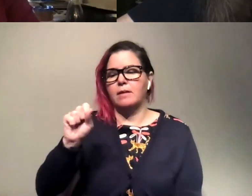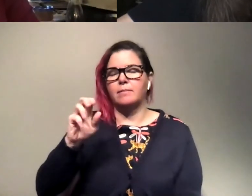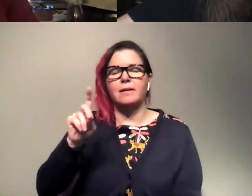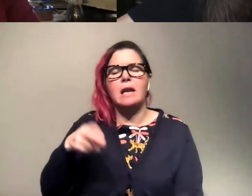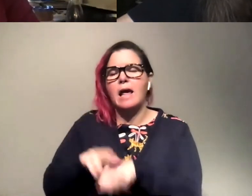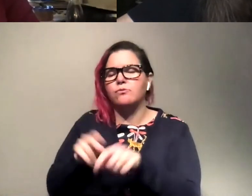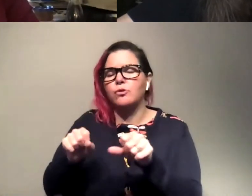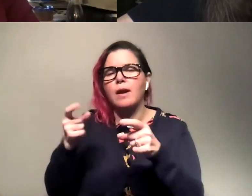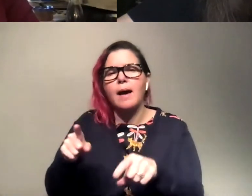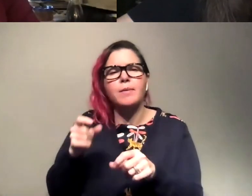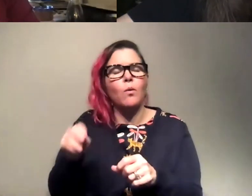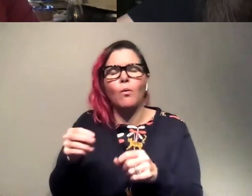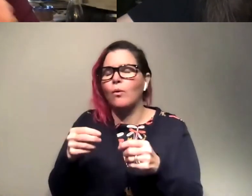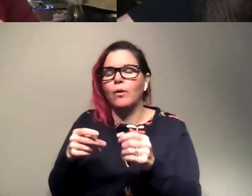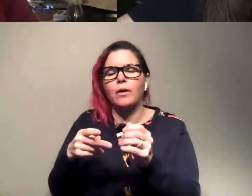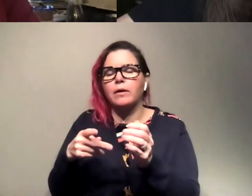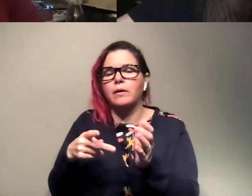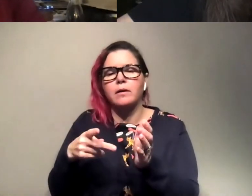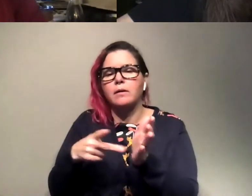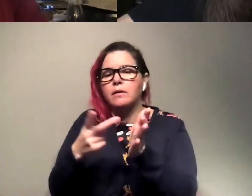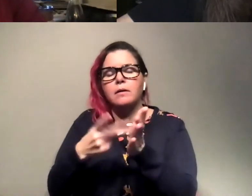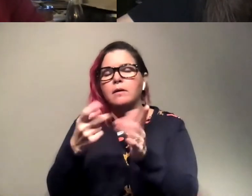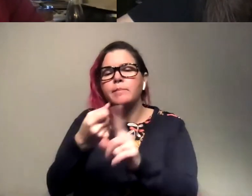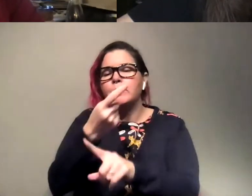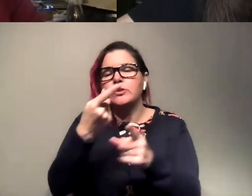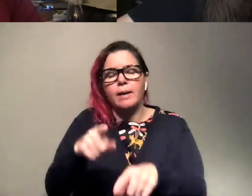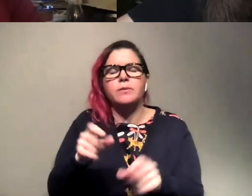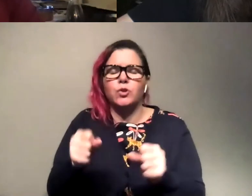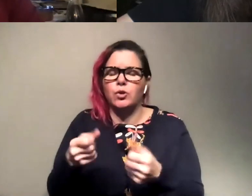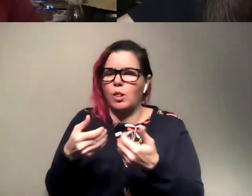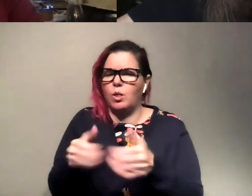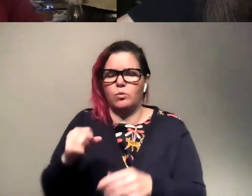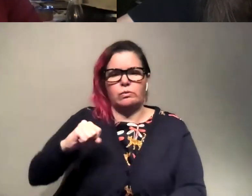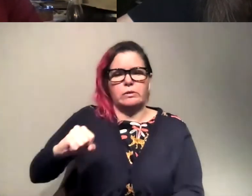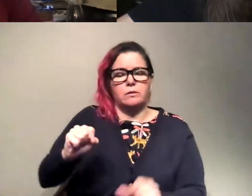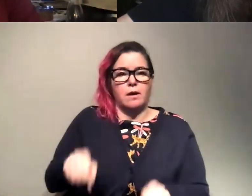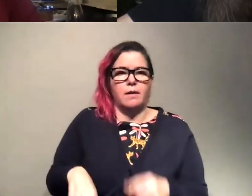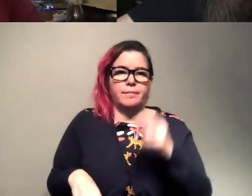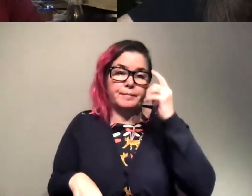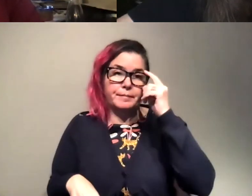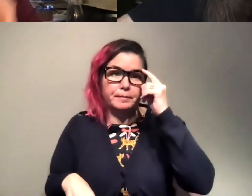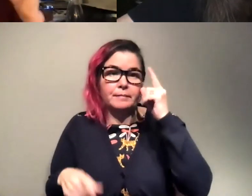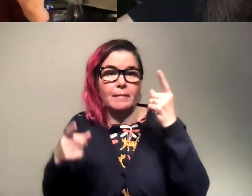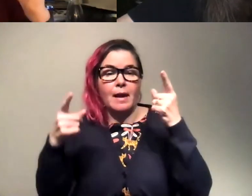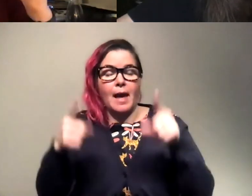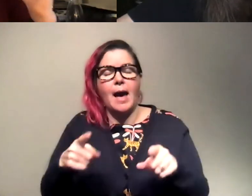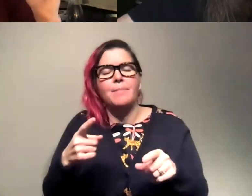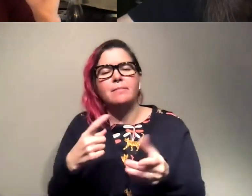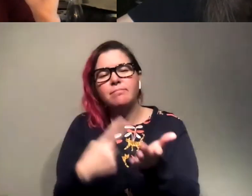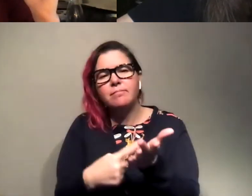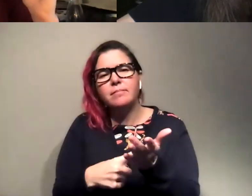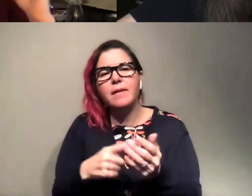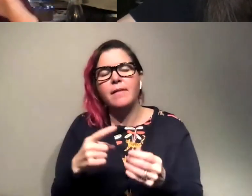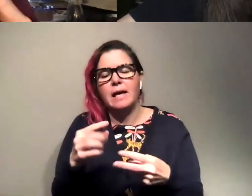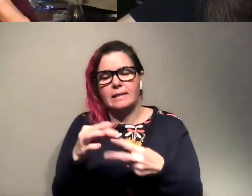some other selection event, then they could lose that resistance. That's actually what happens in the case where I said is if the selection